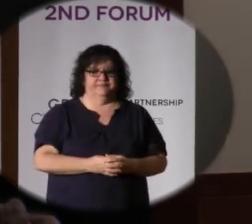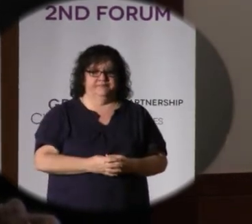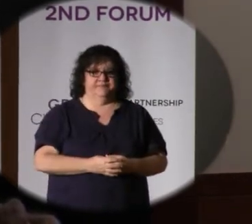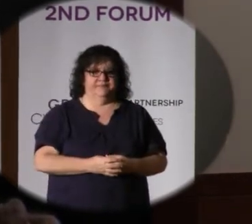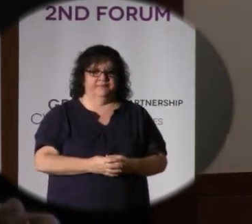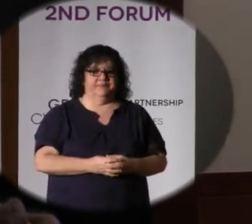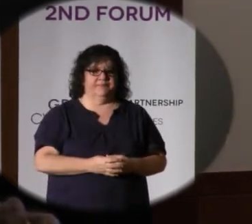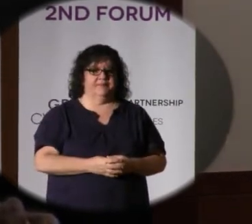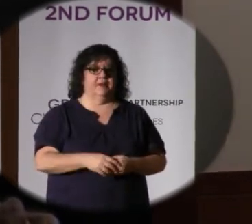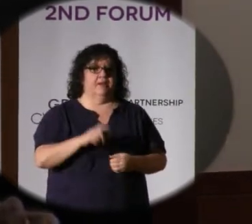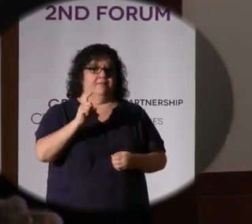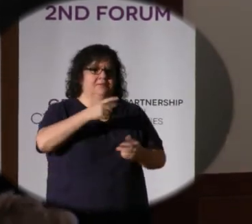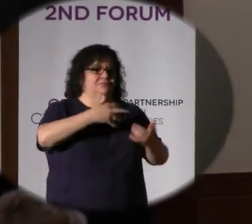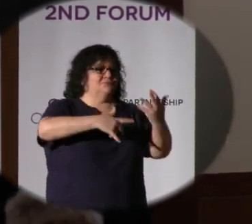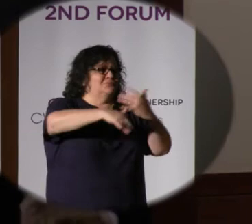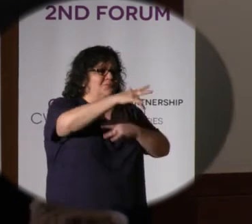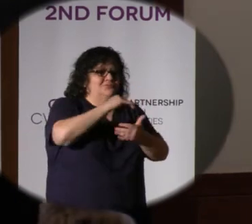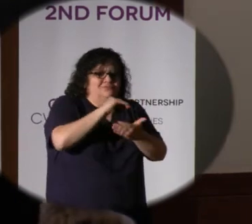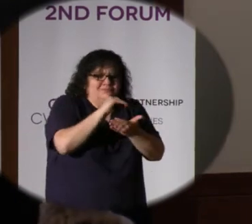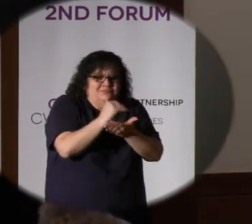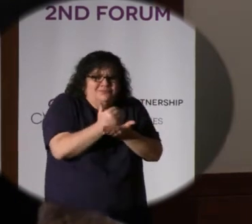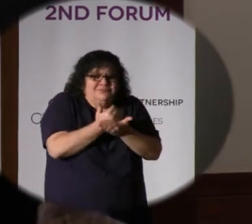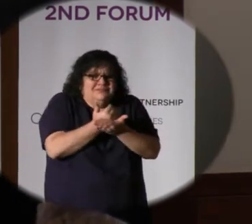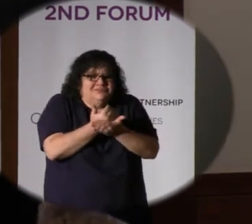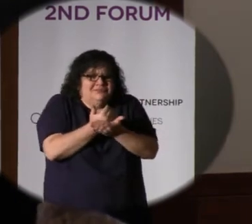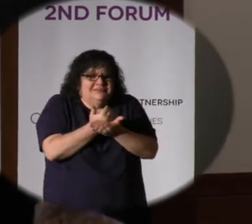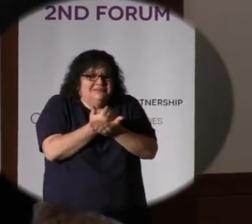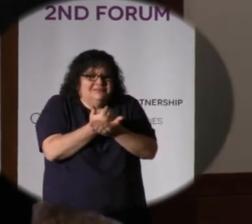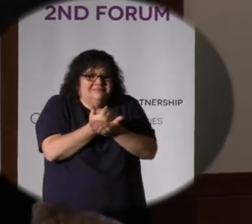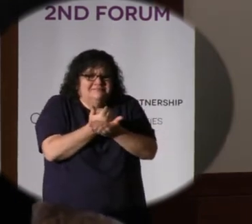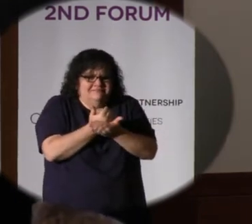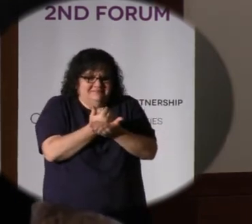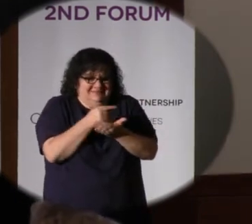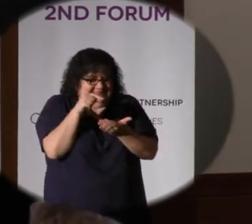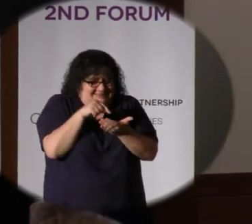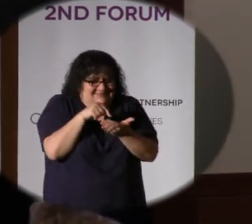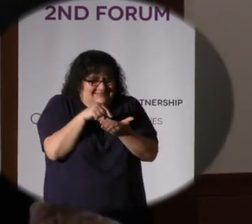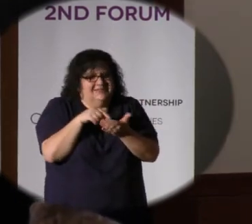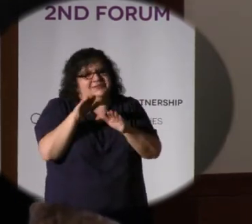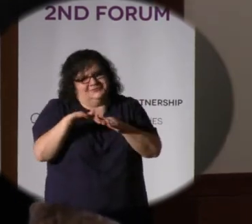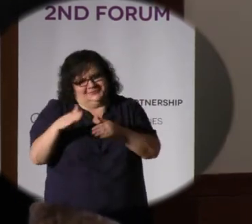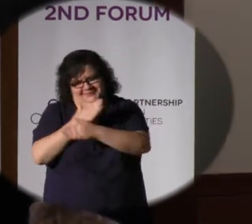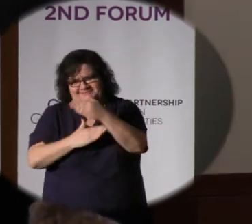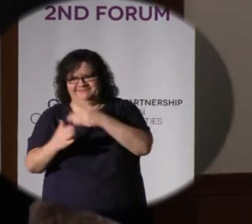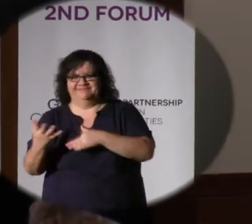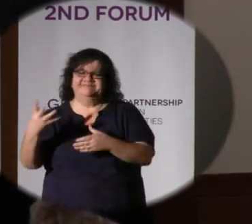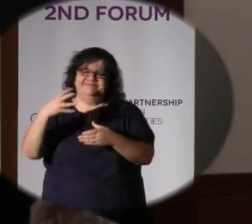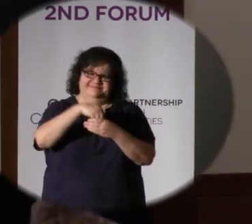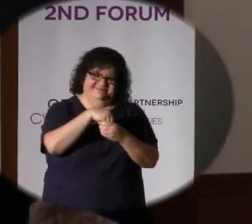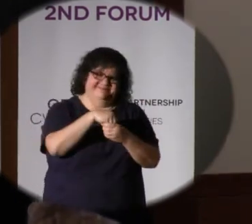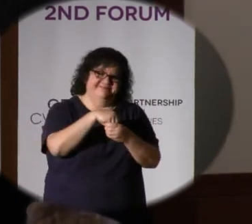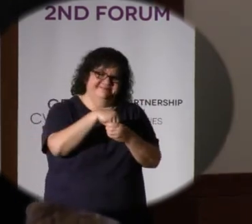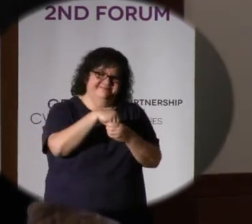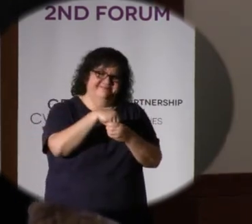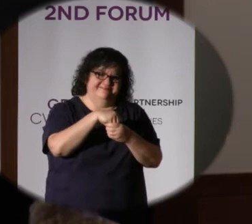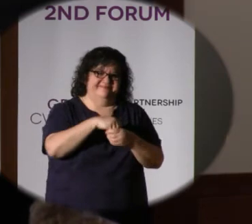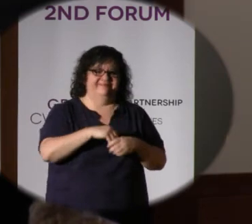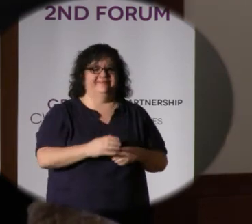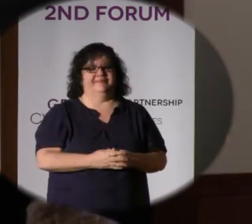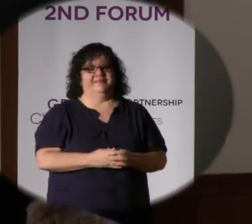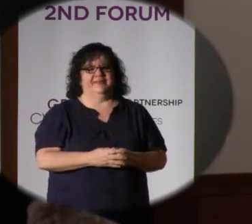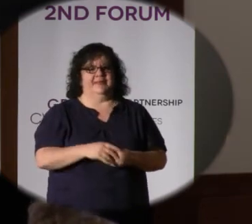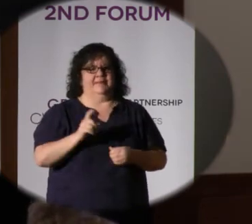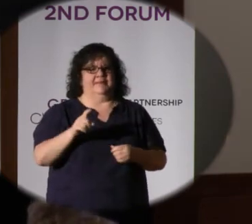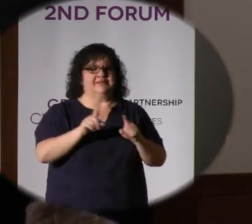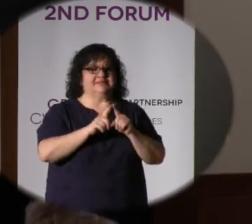disabilities. Humanitarian action needs to be informed and influenced by an